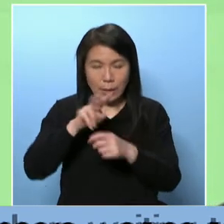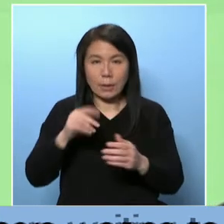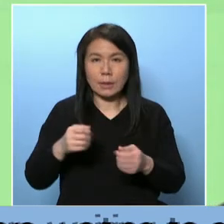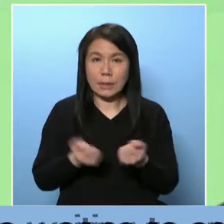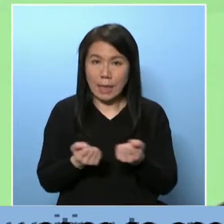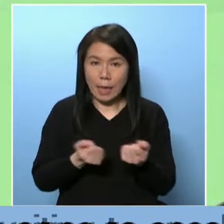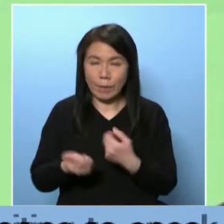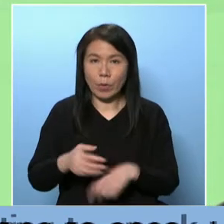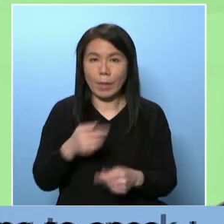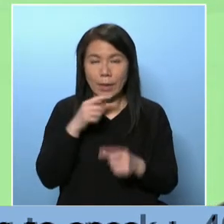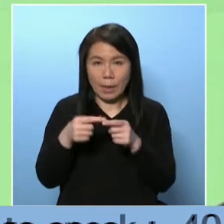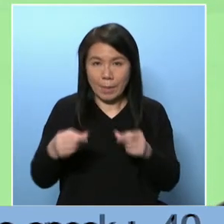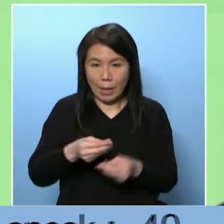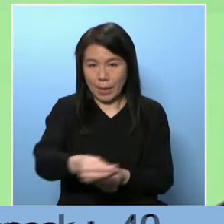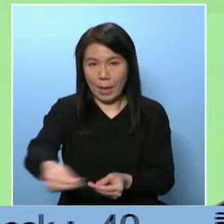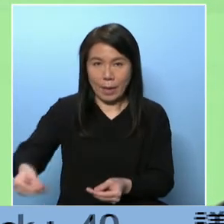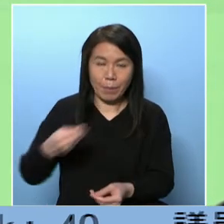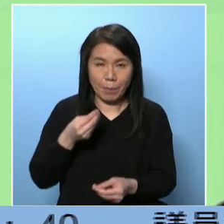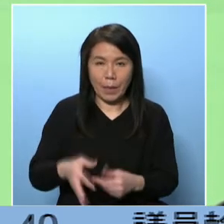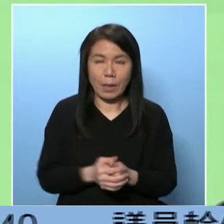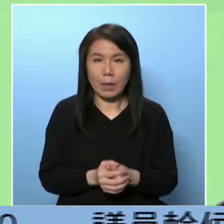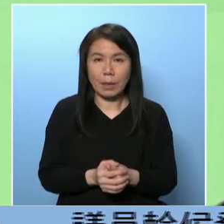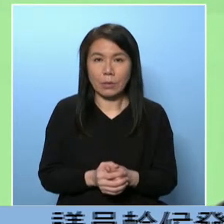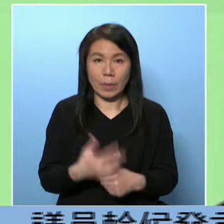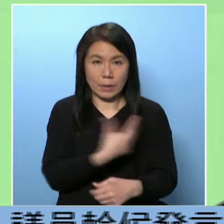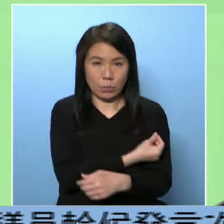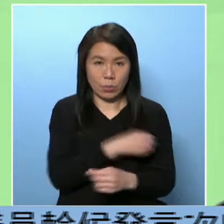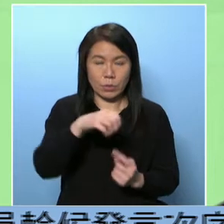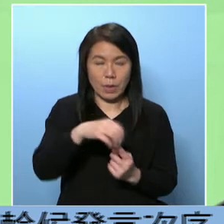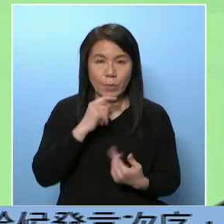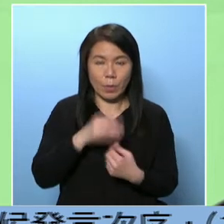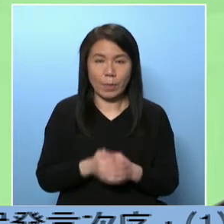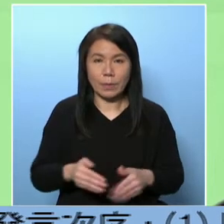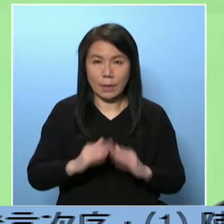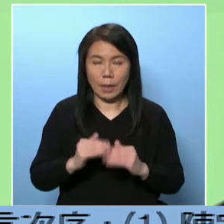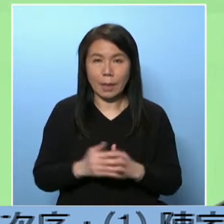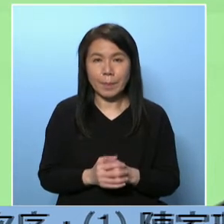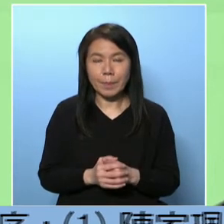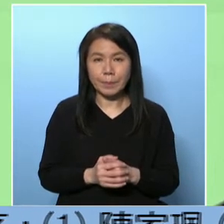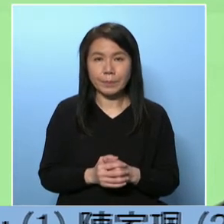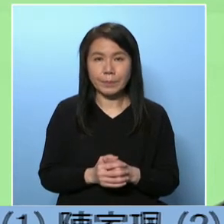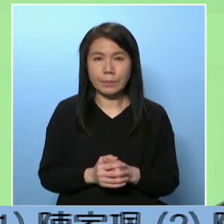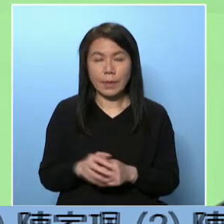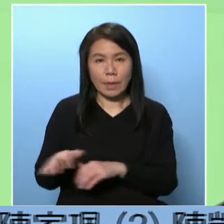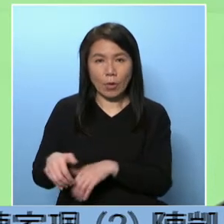mobile testing stations and also test kits can also be distributed to the